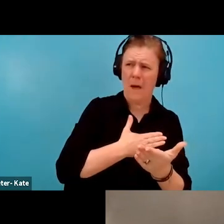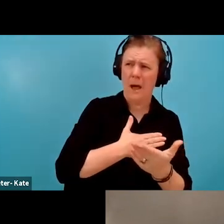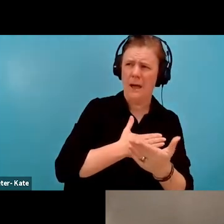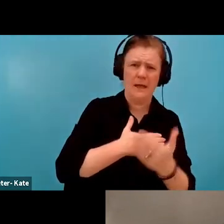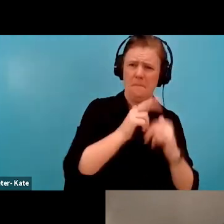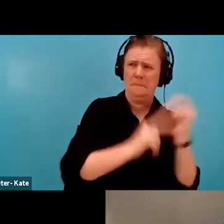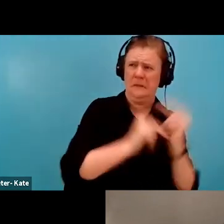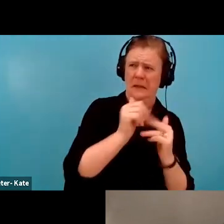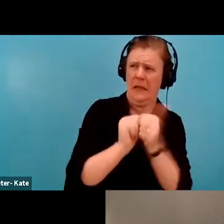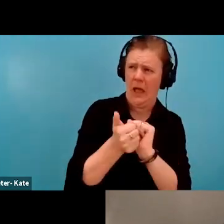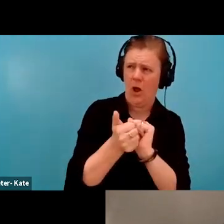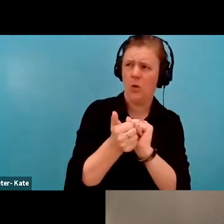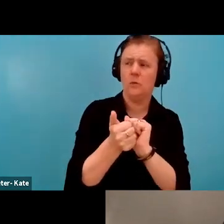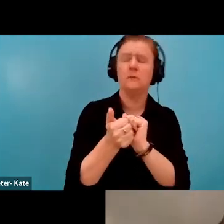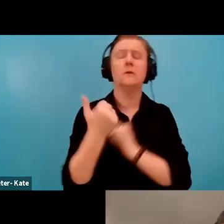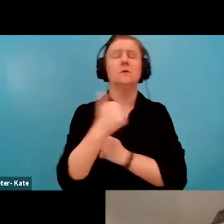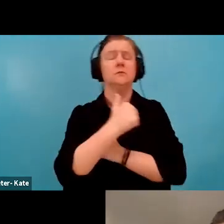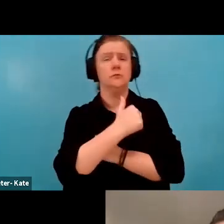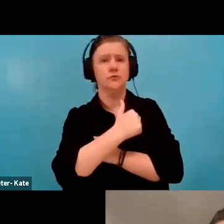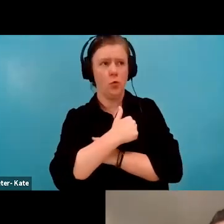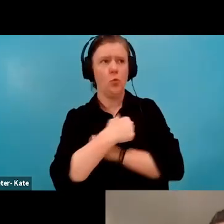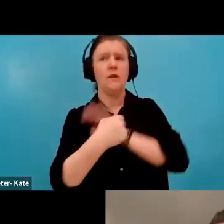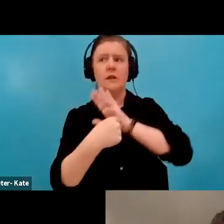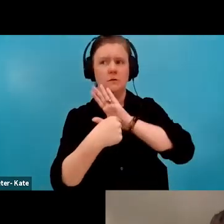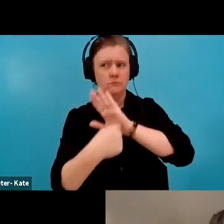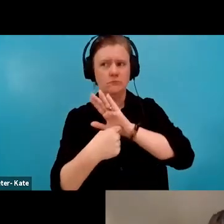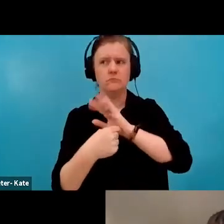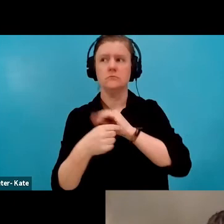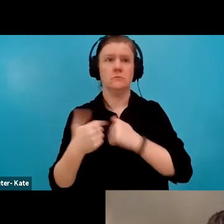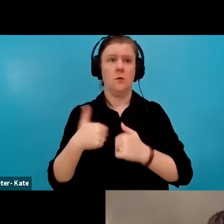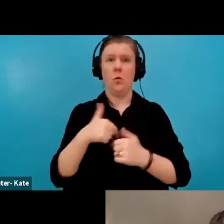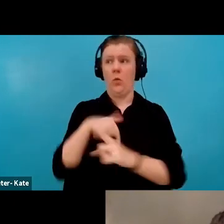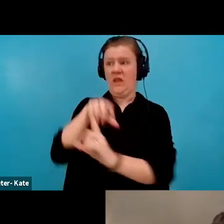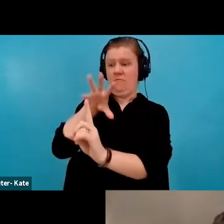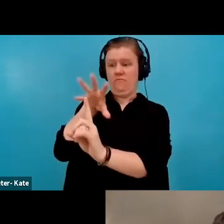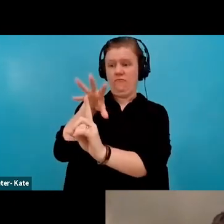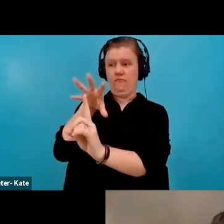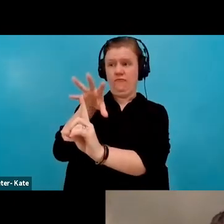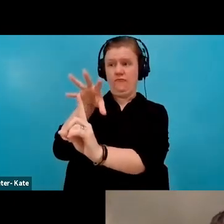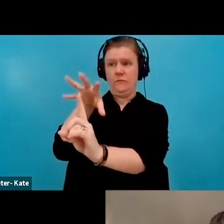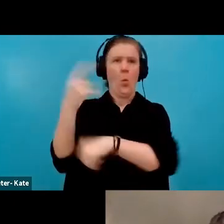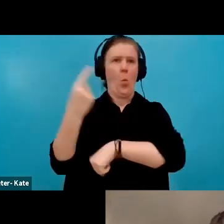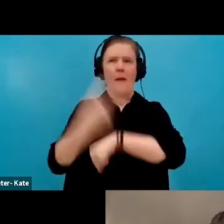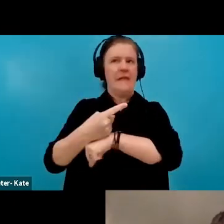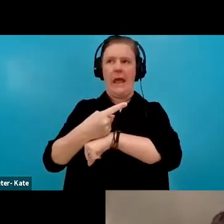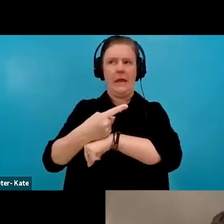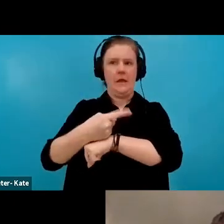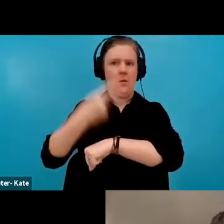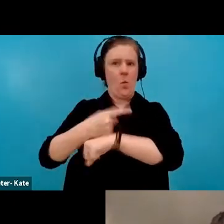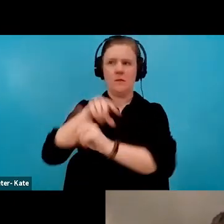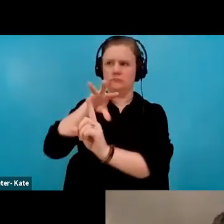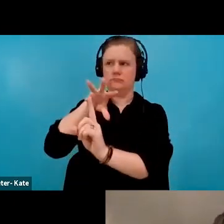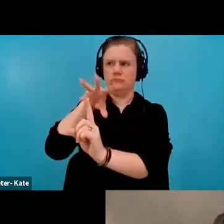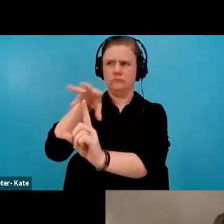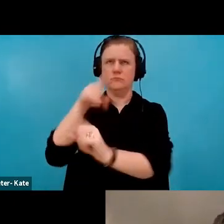like, so we walked that through in the film by following Corey around for a day. That day was actually, I